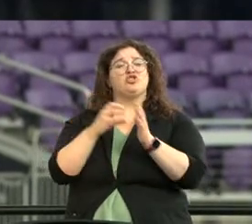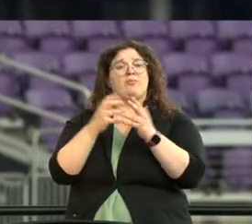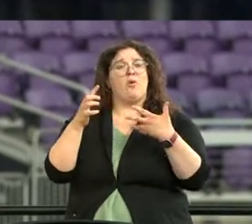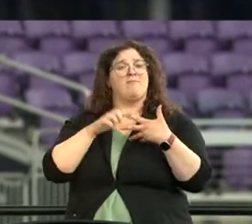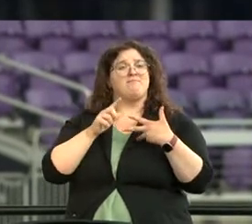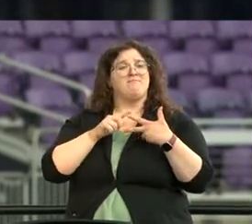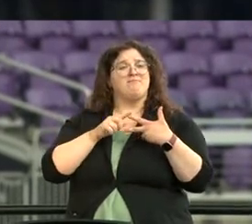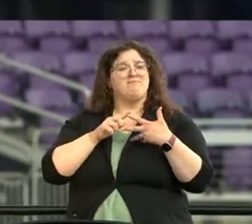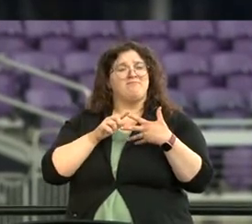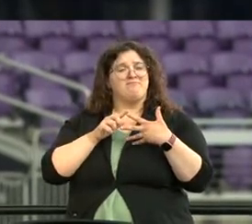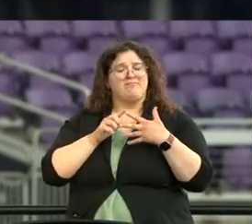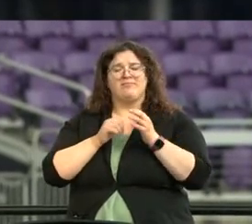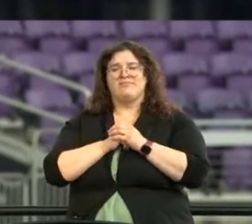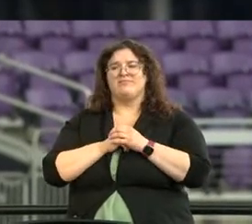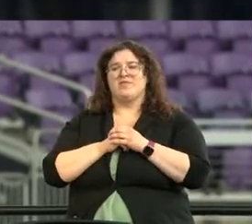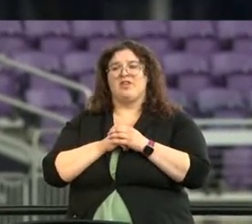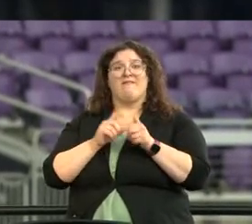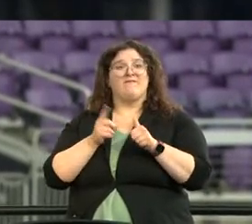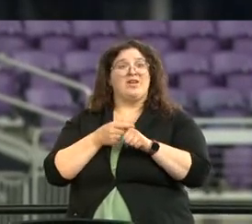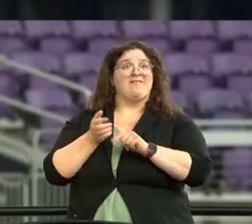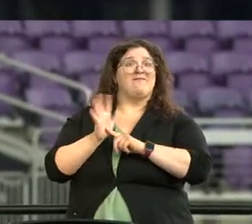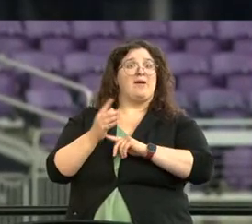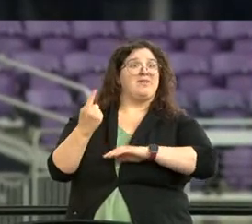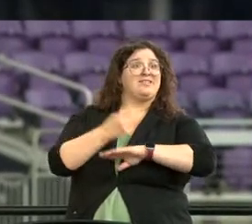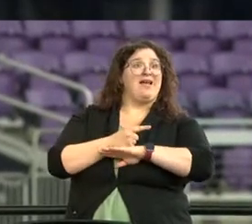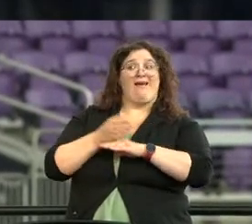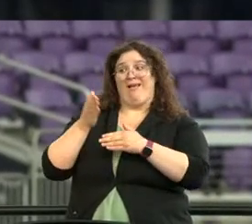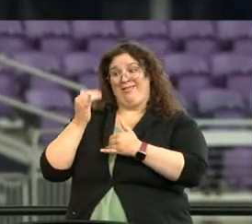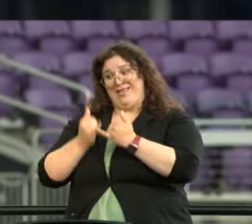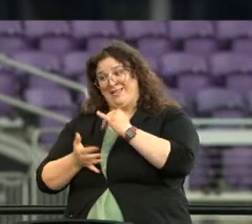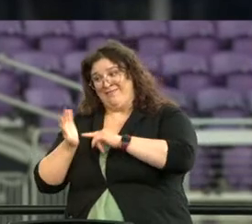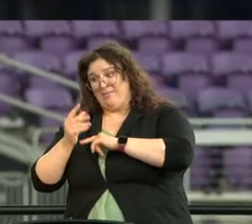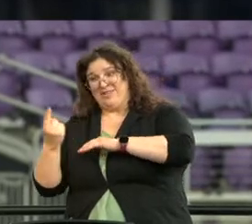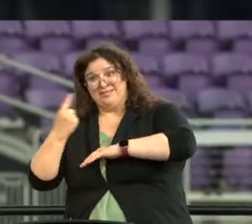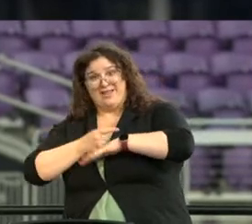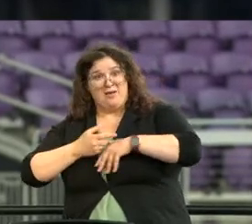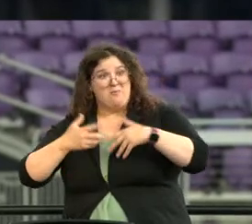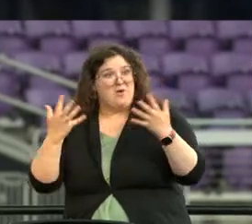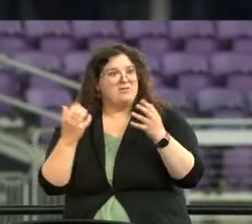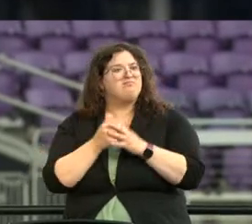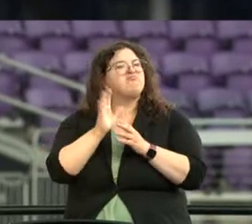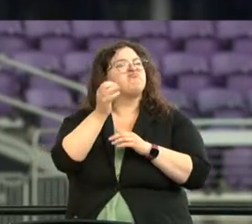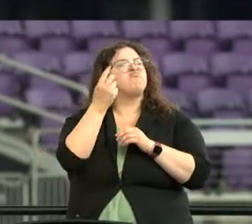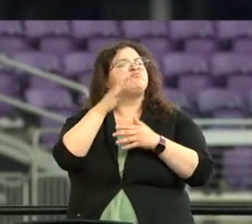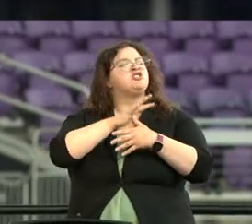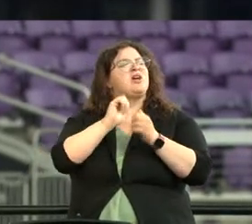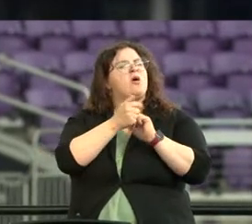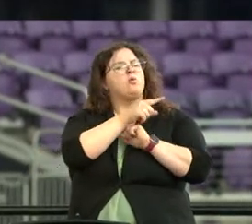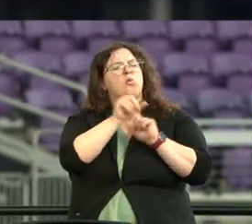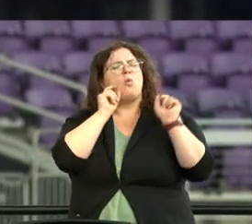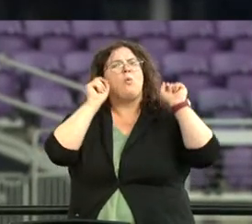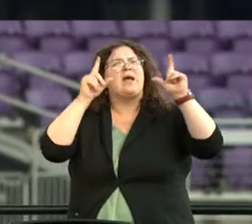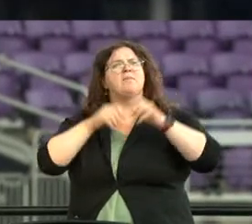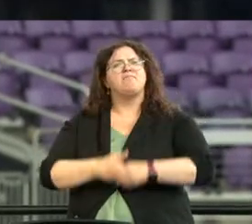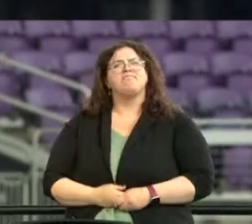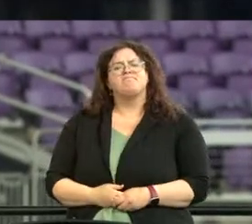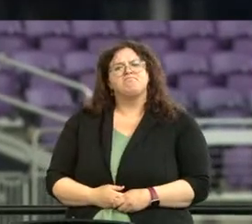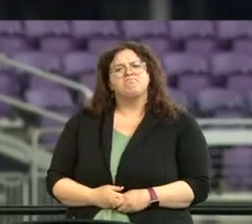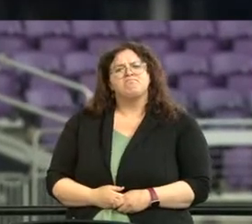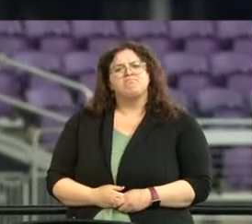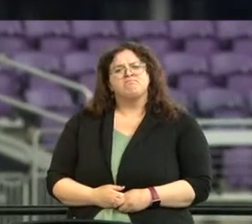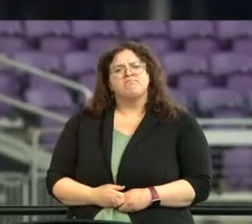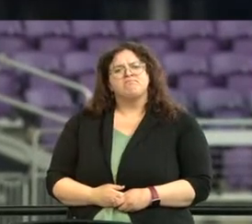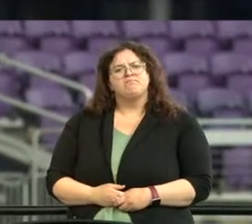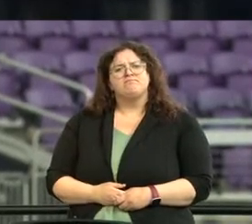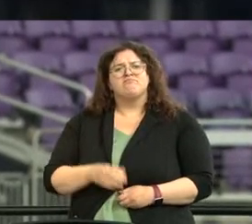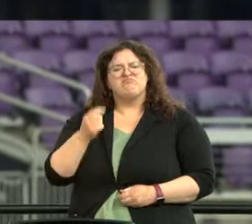the first 5 minutes of the day and end the last 5 minutes. Seniors, how do you wake up? I've learned over time how you start